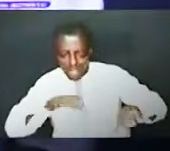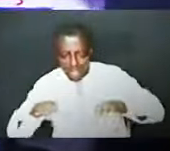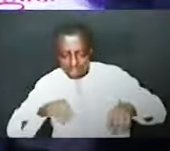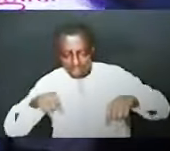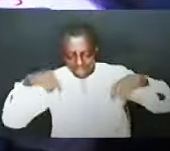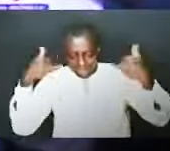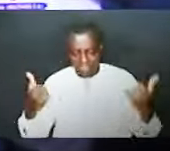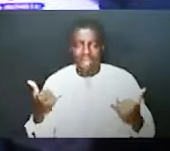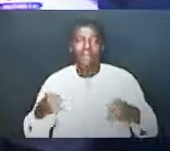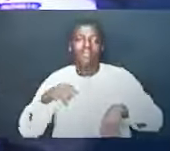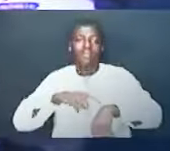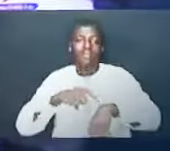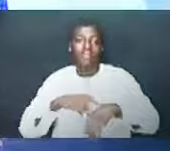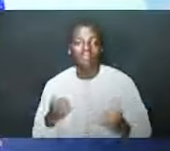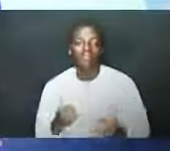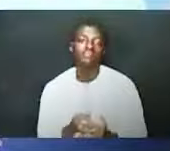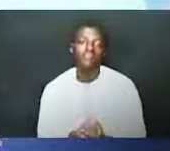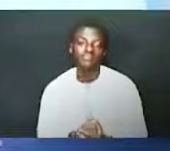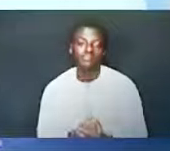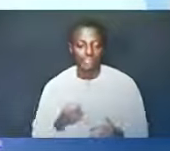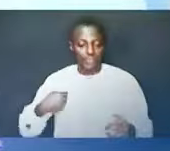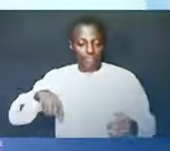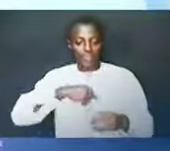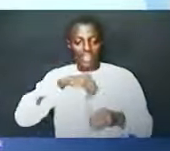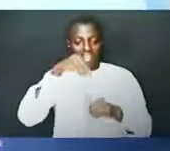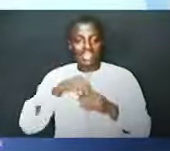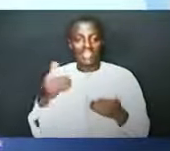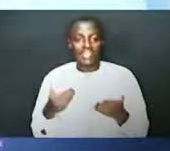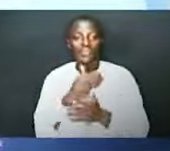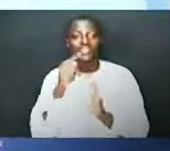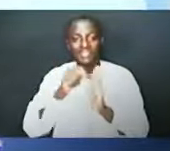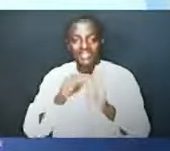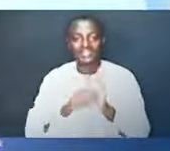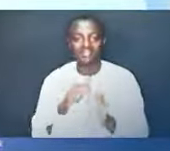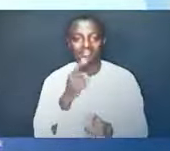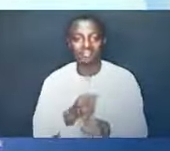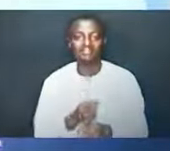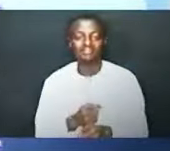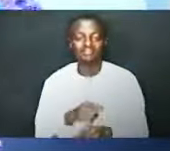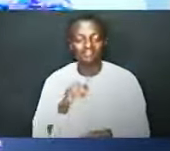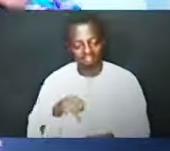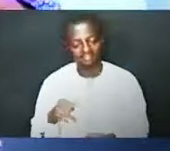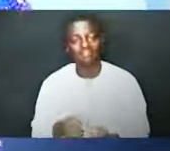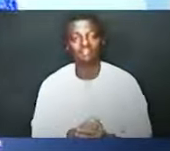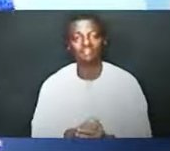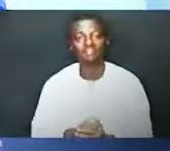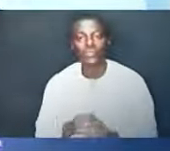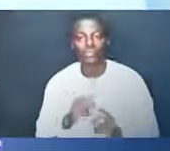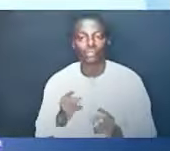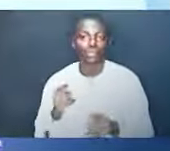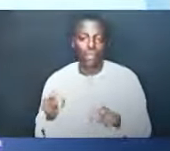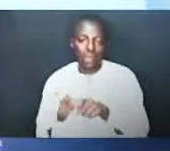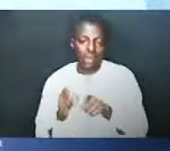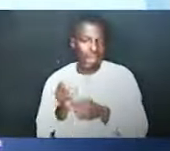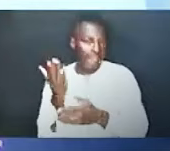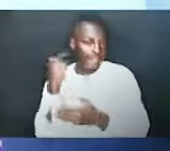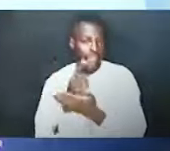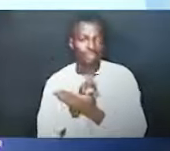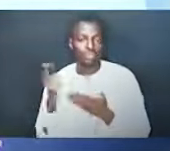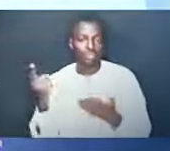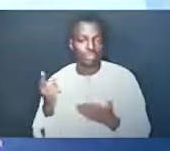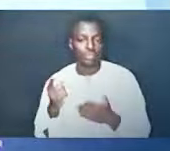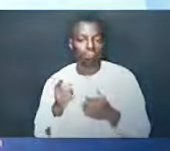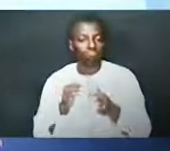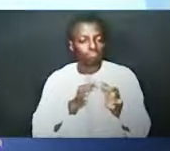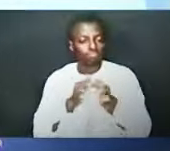dispensation. Now Jesus' main statement on worship, as we taught last week, is found in